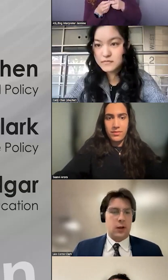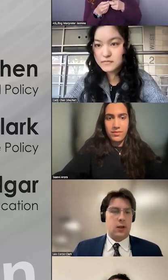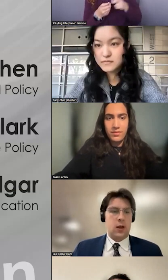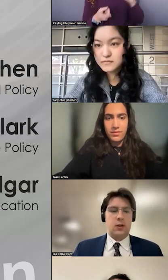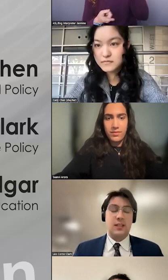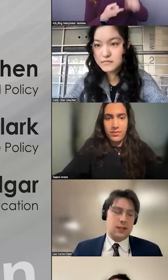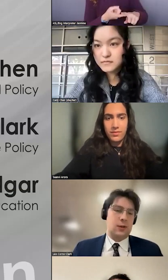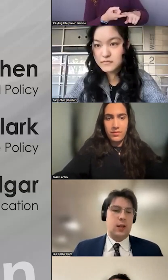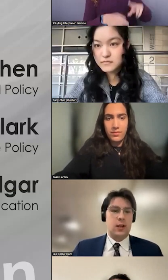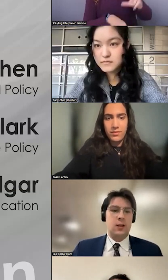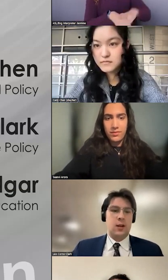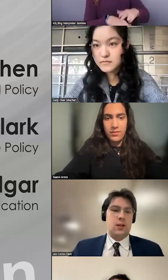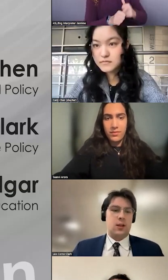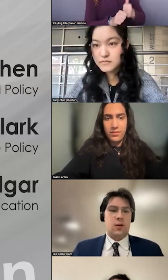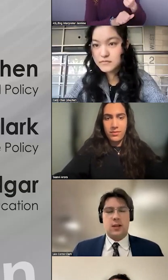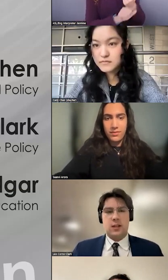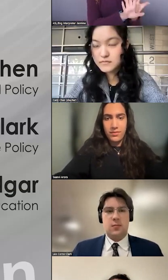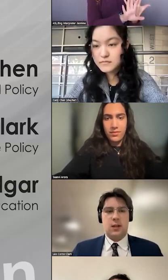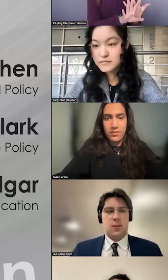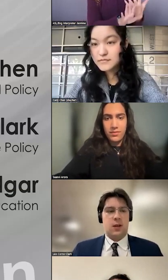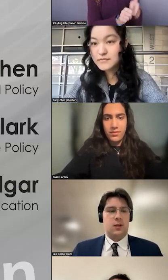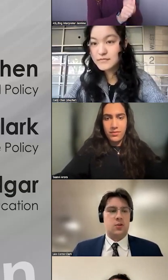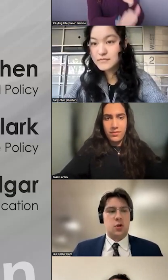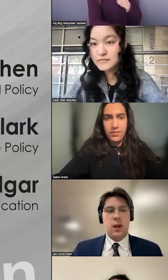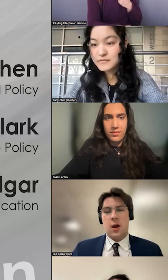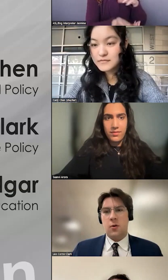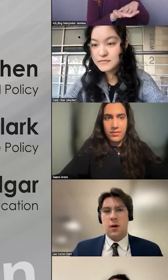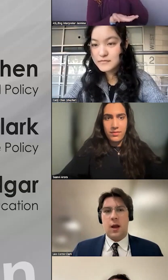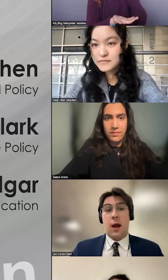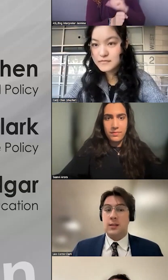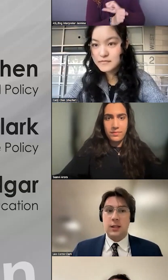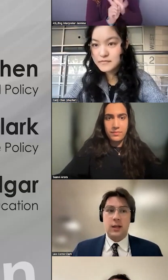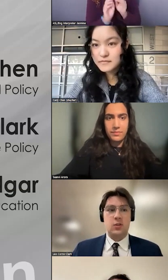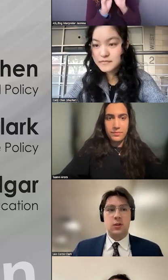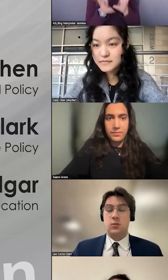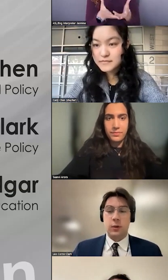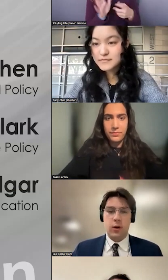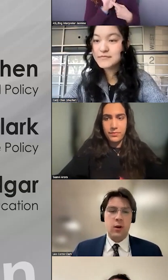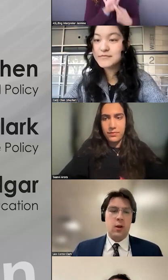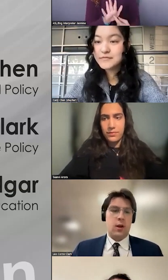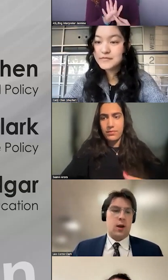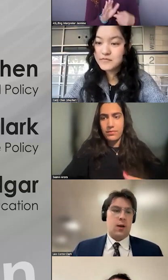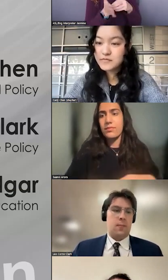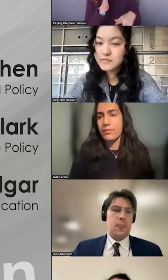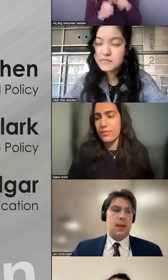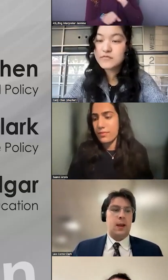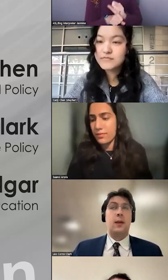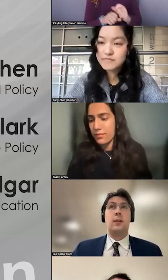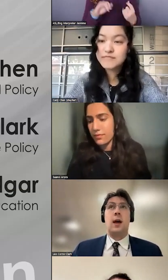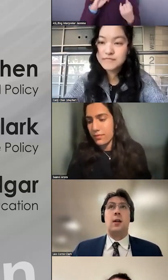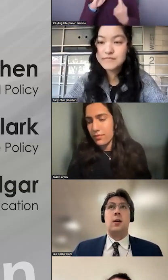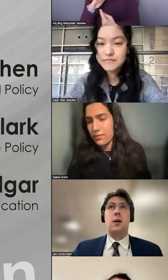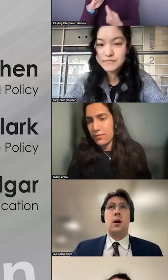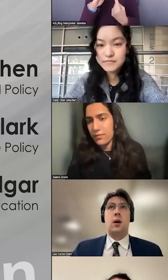distance learning, and the COVID-19 pandemic showed how isolated students really were. And I